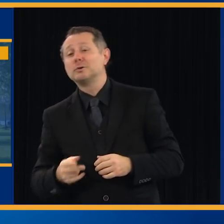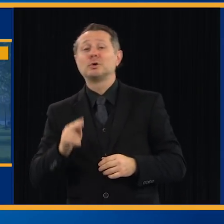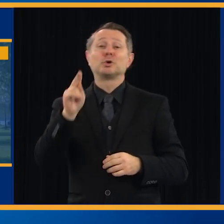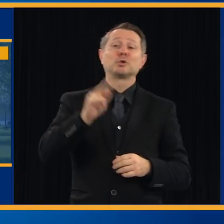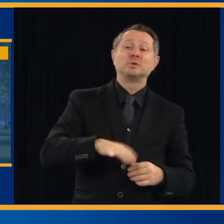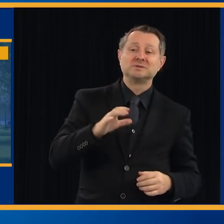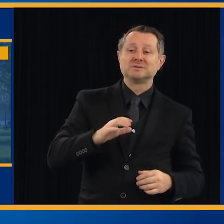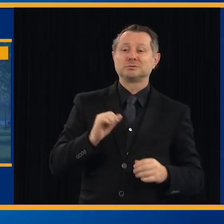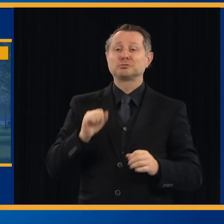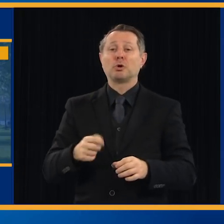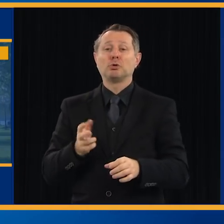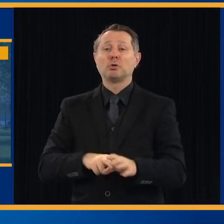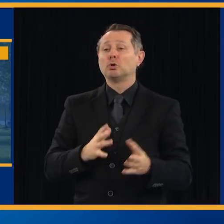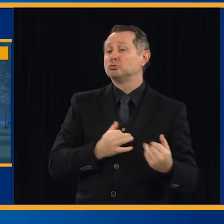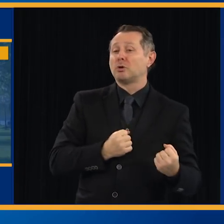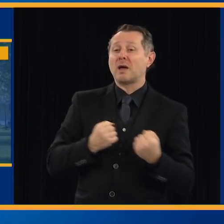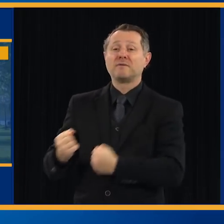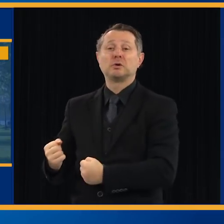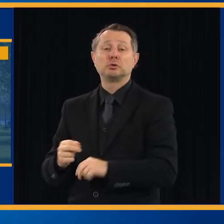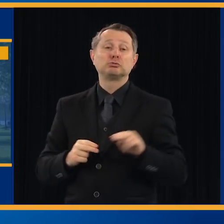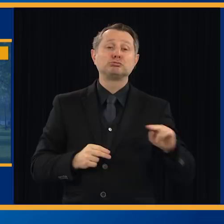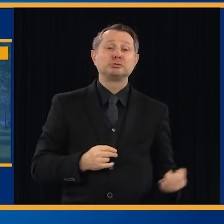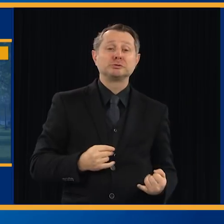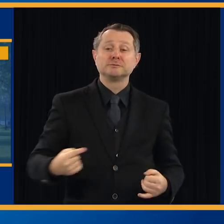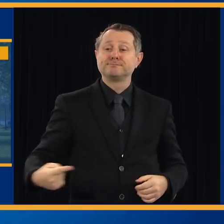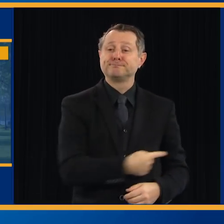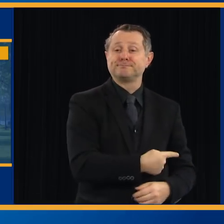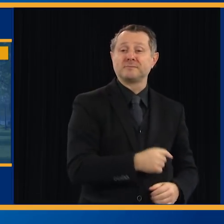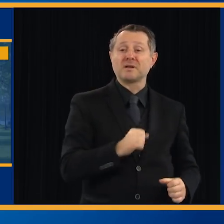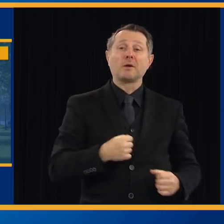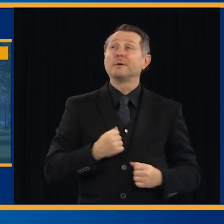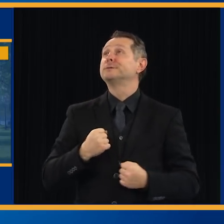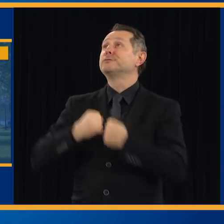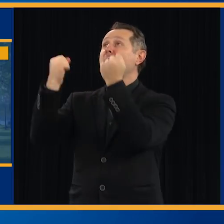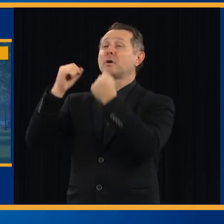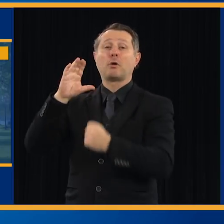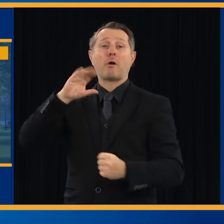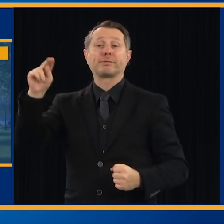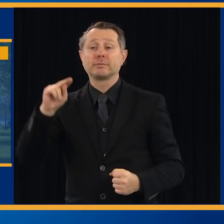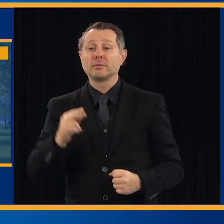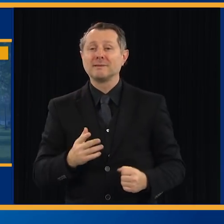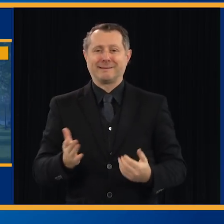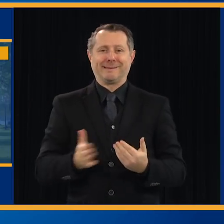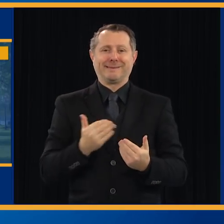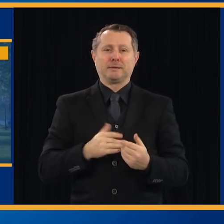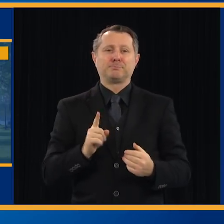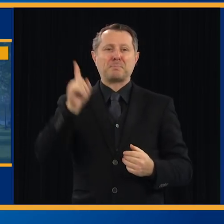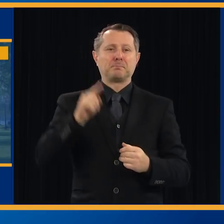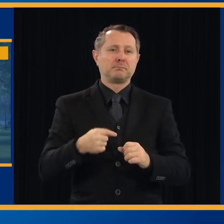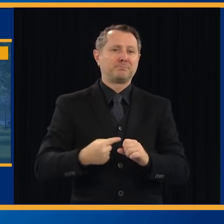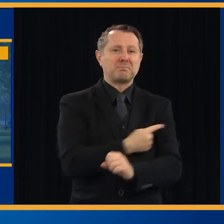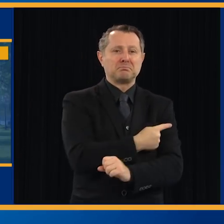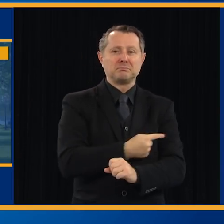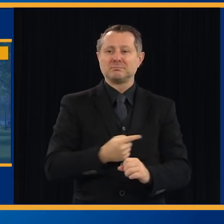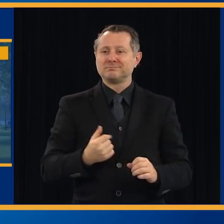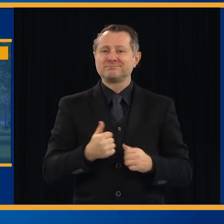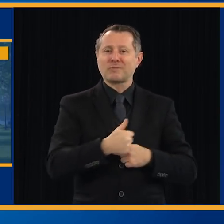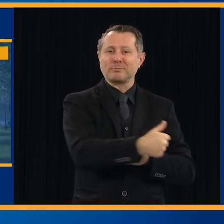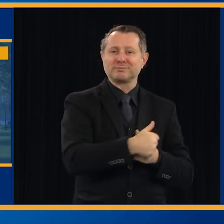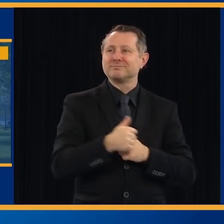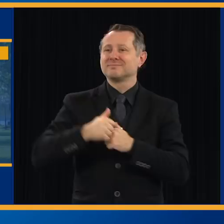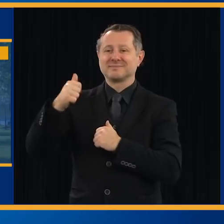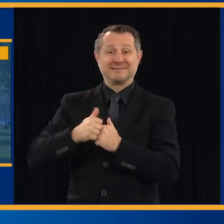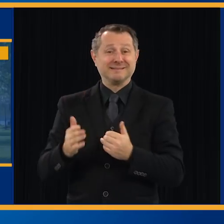car and be in New Jersey. You can be in Connecticut in a matter of minutes. So it's very important